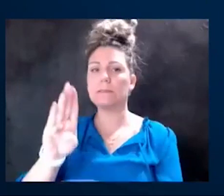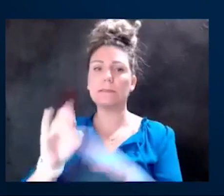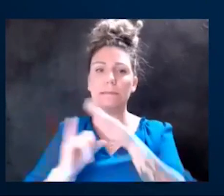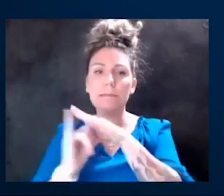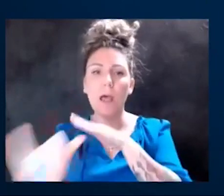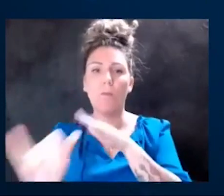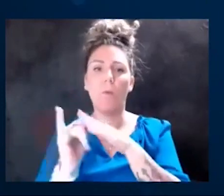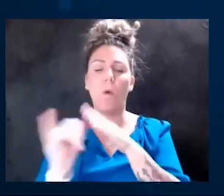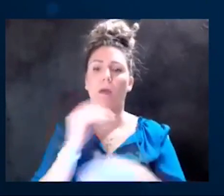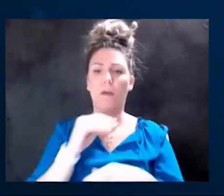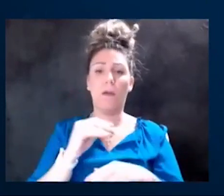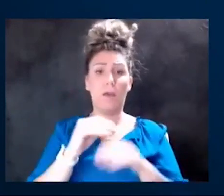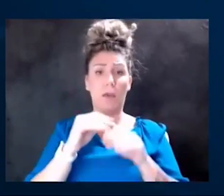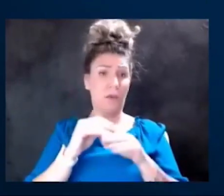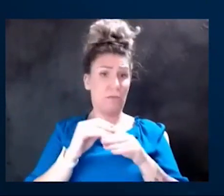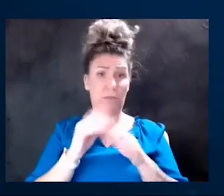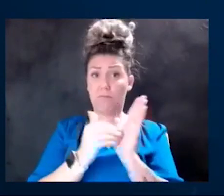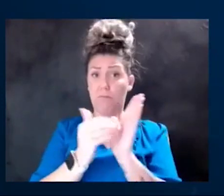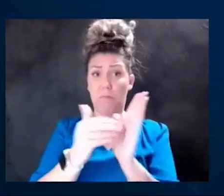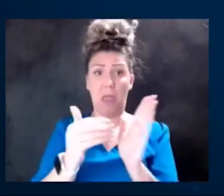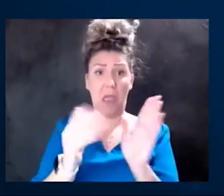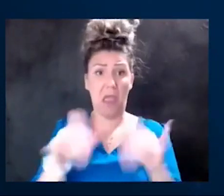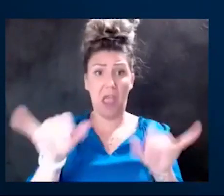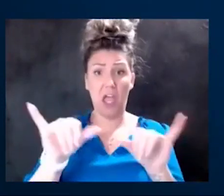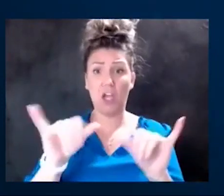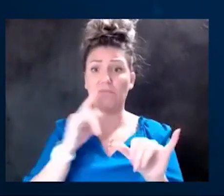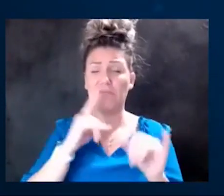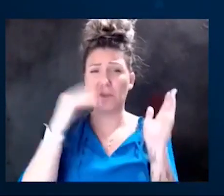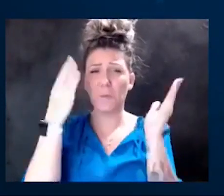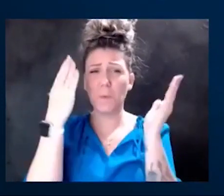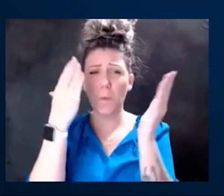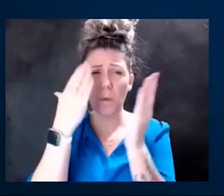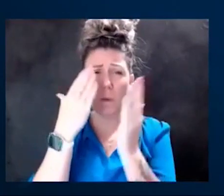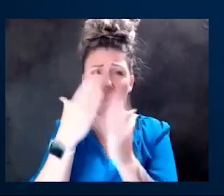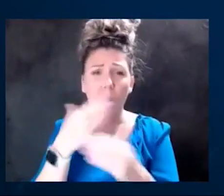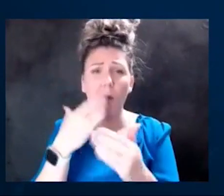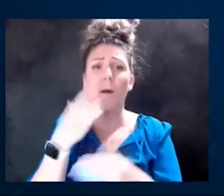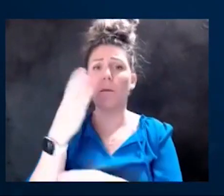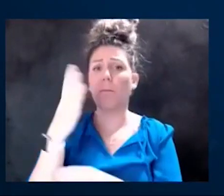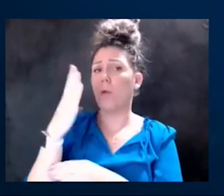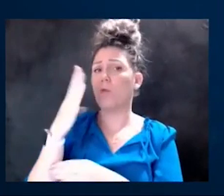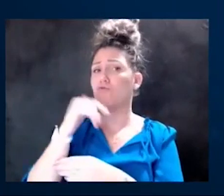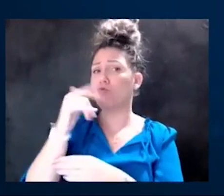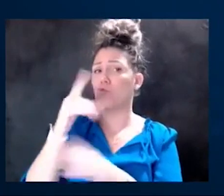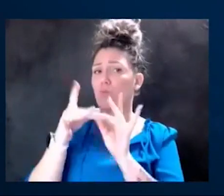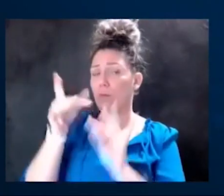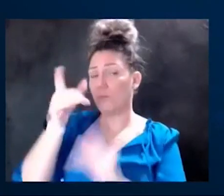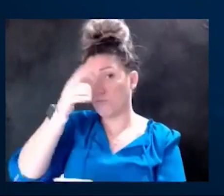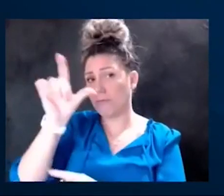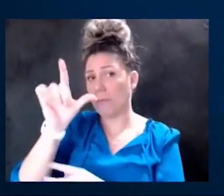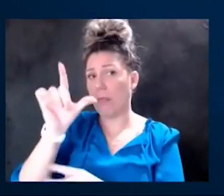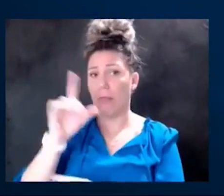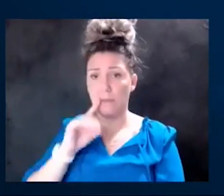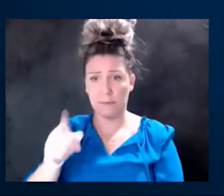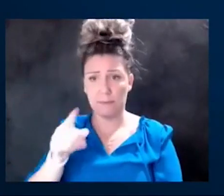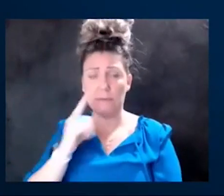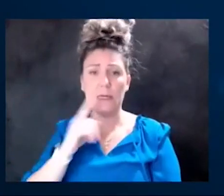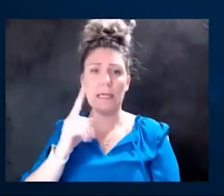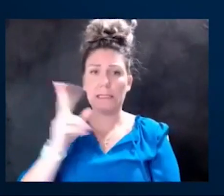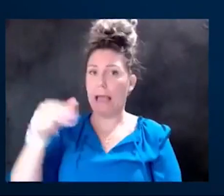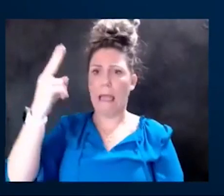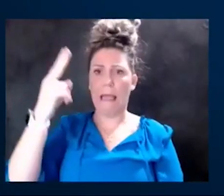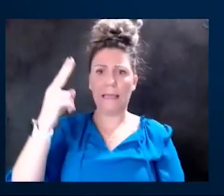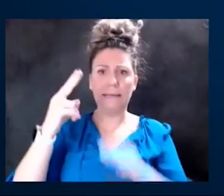dots. And the pattern seems pretty clear. I mean, that darkest blue representing the Latina population is highest on every single one of